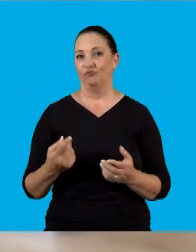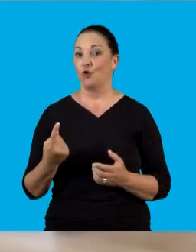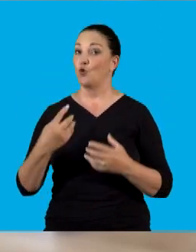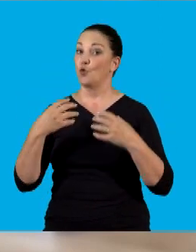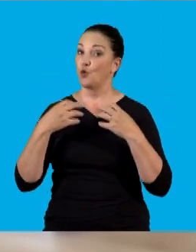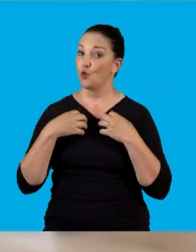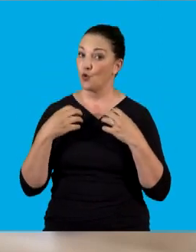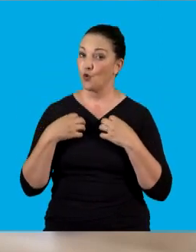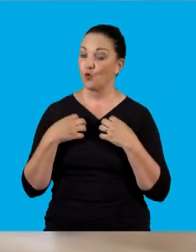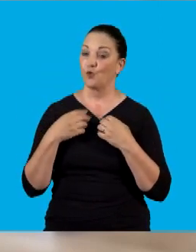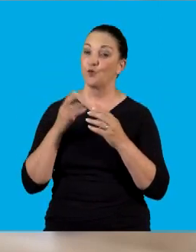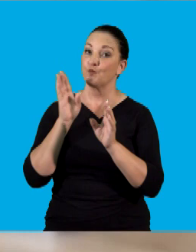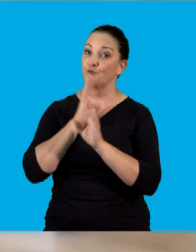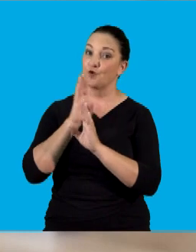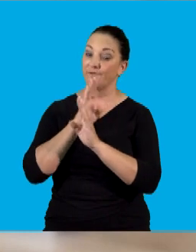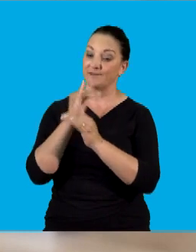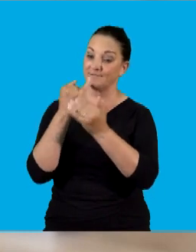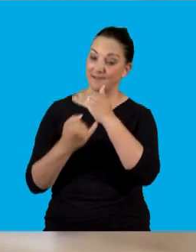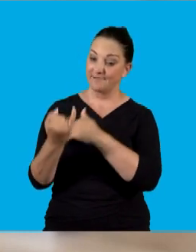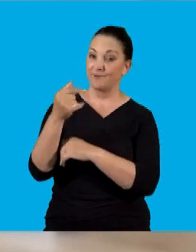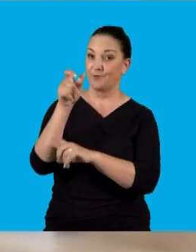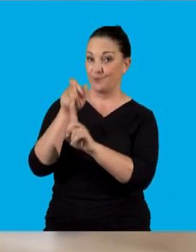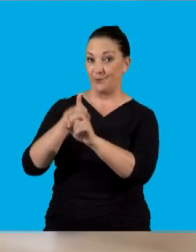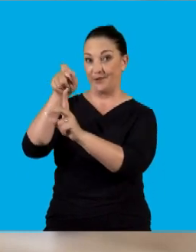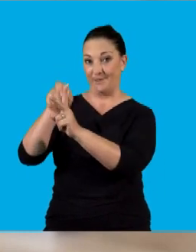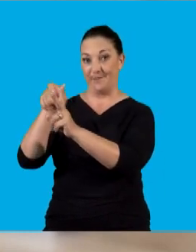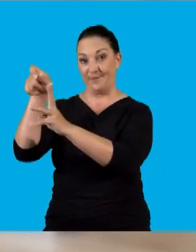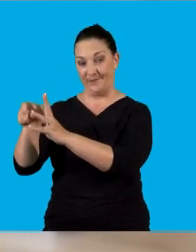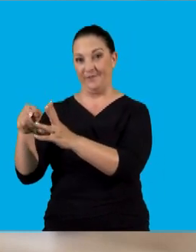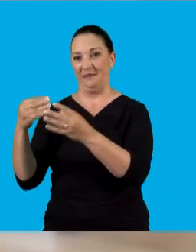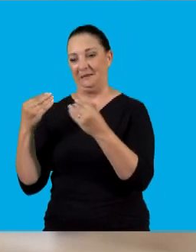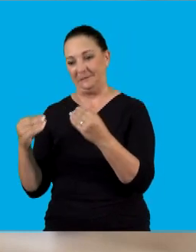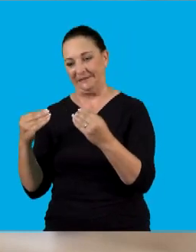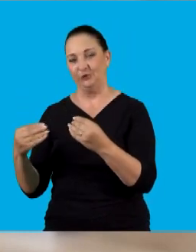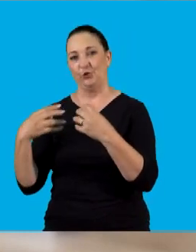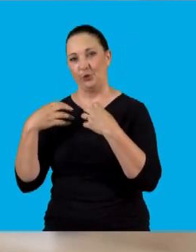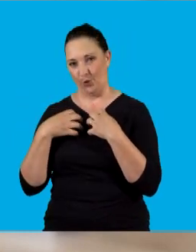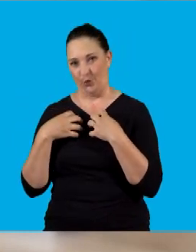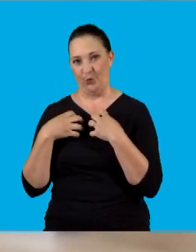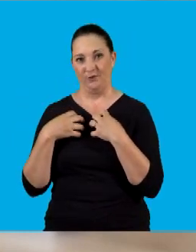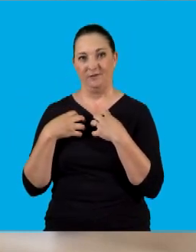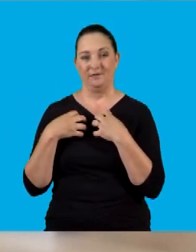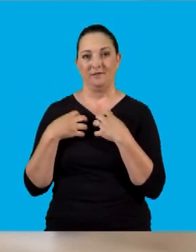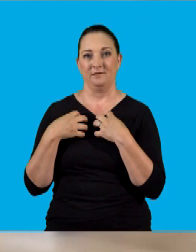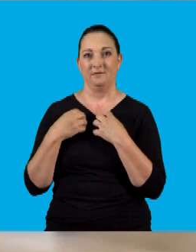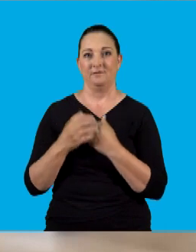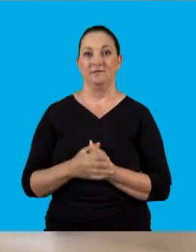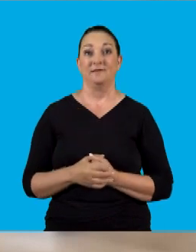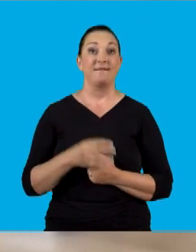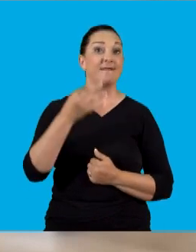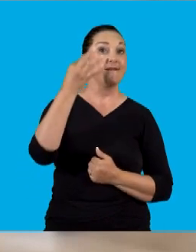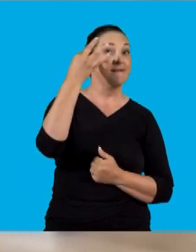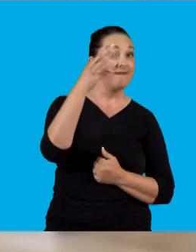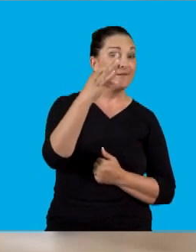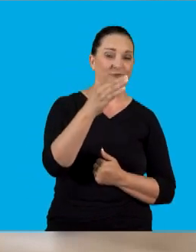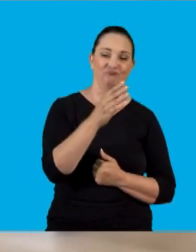it's only owned and managed by private individuals. There are people who own these businesses, not